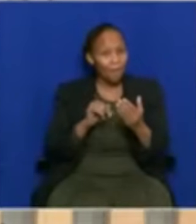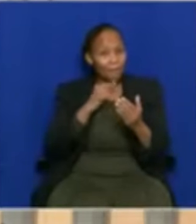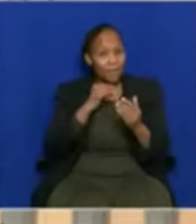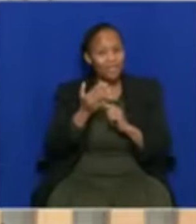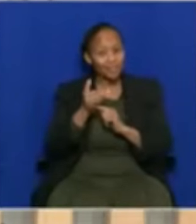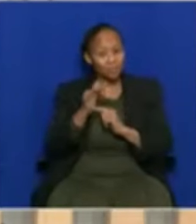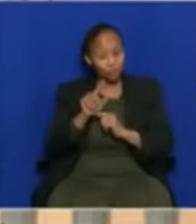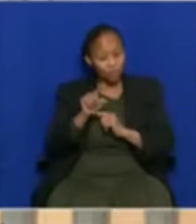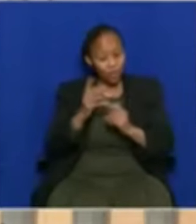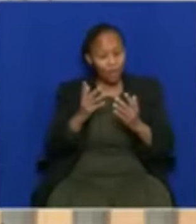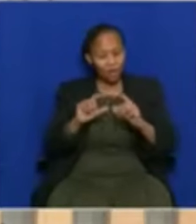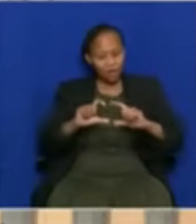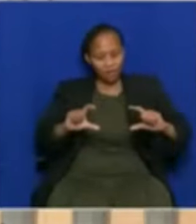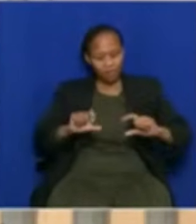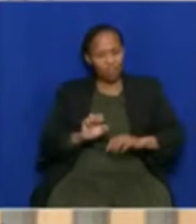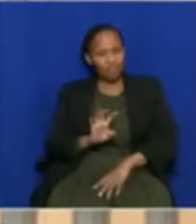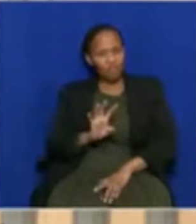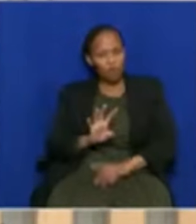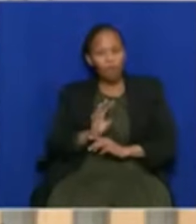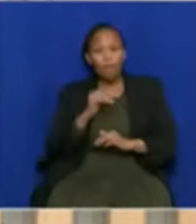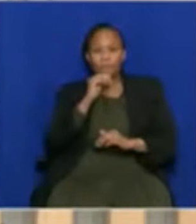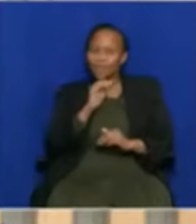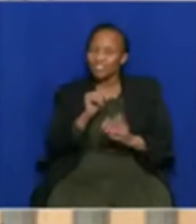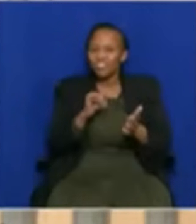was, just the A1 statement and nothing more.